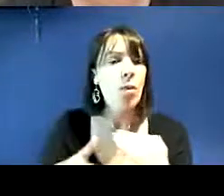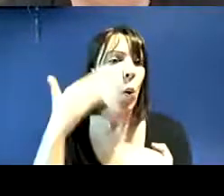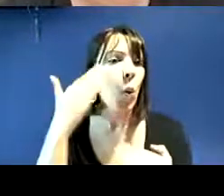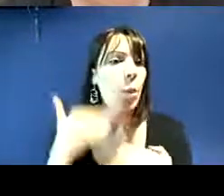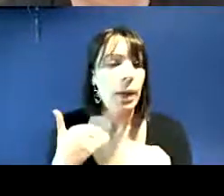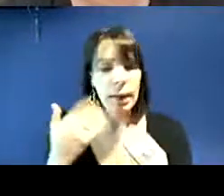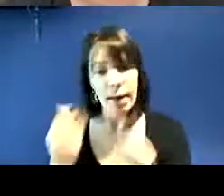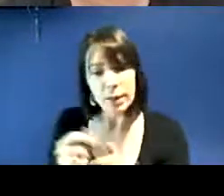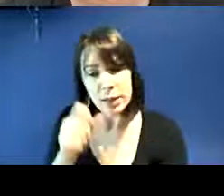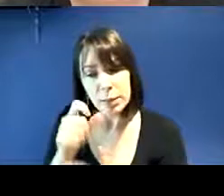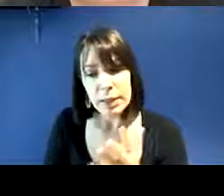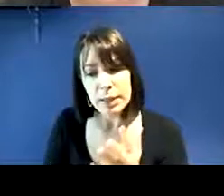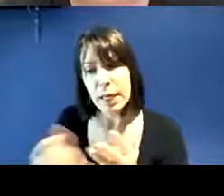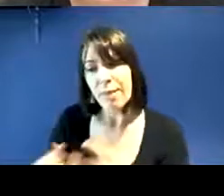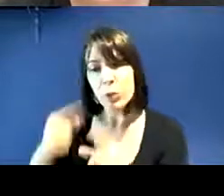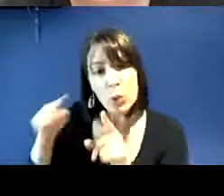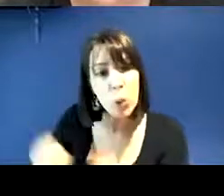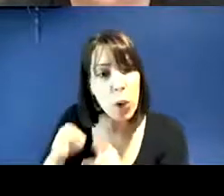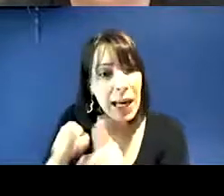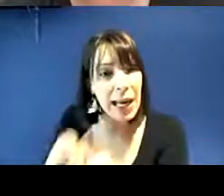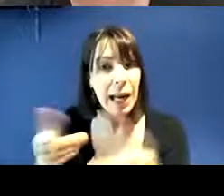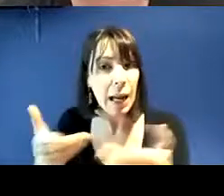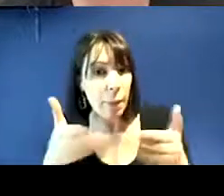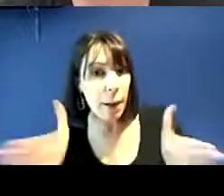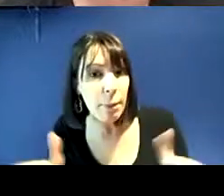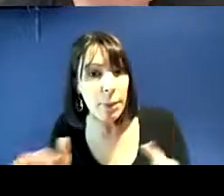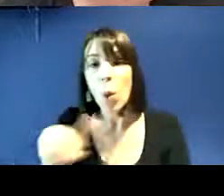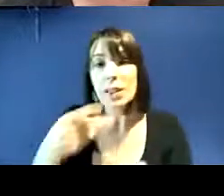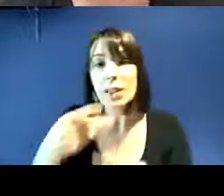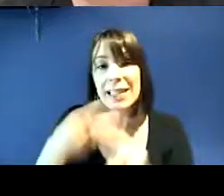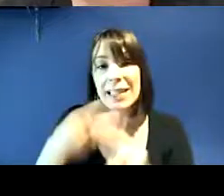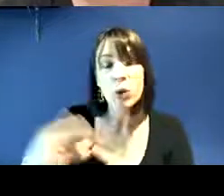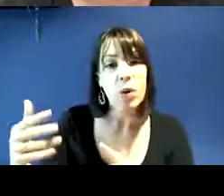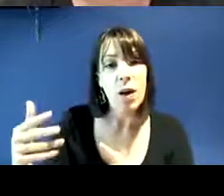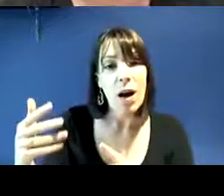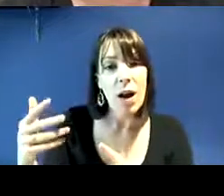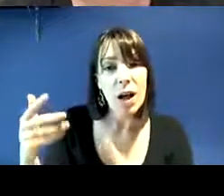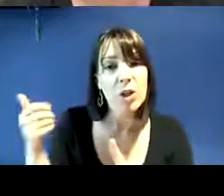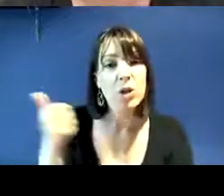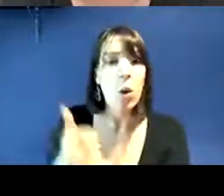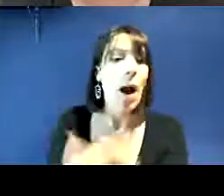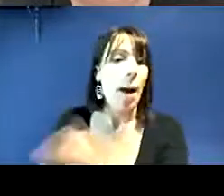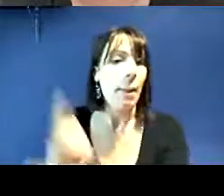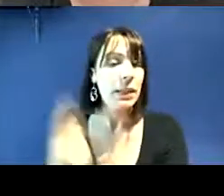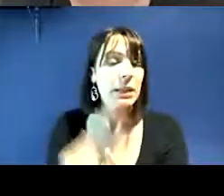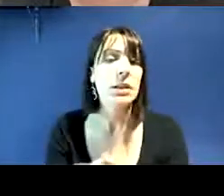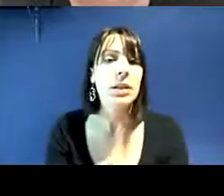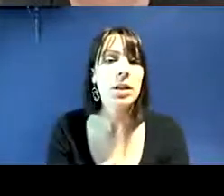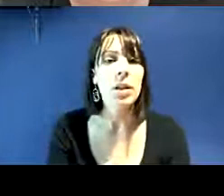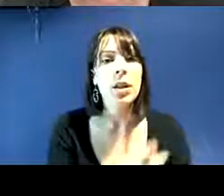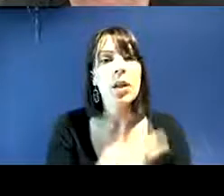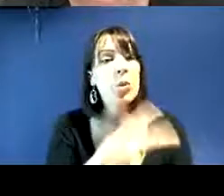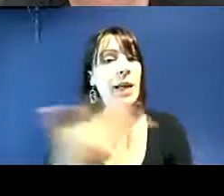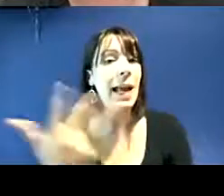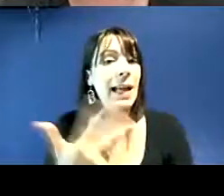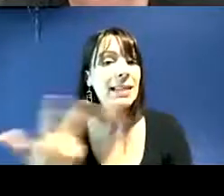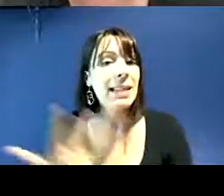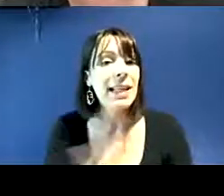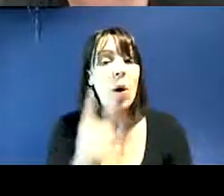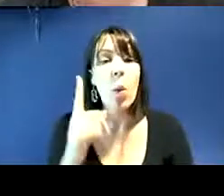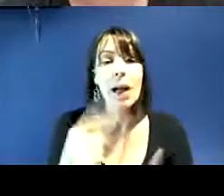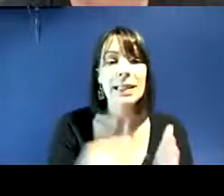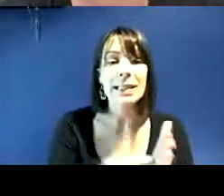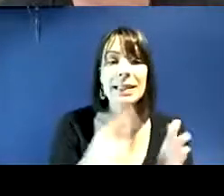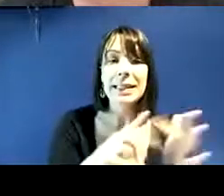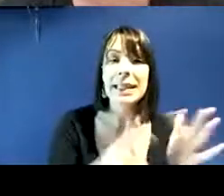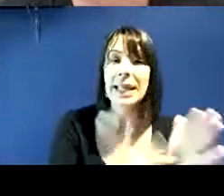sexually assaulted in public spaces. In 2018, a teenage girl was bashed by 3 other girls in a public